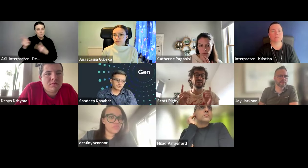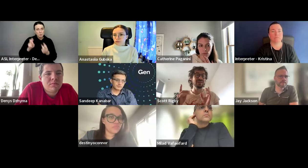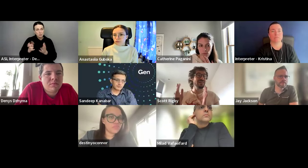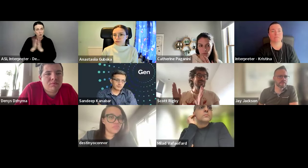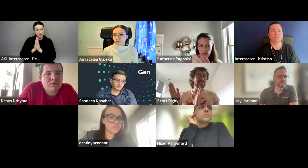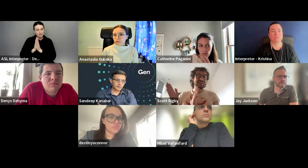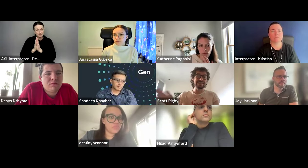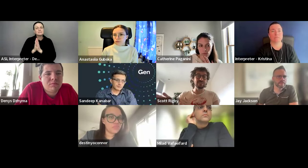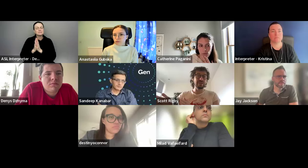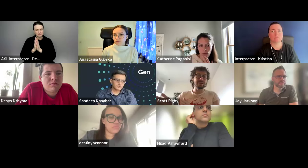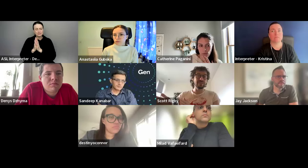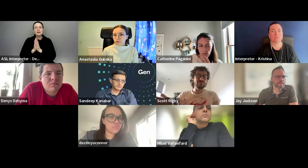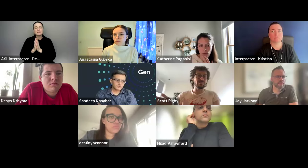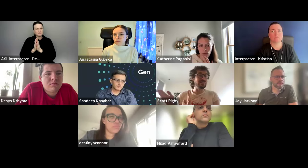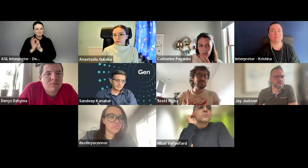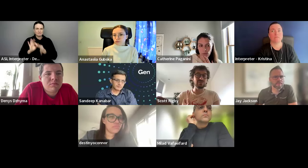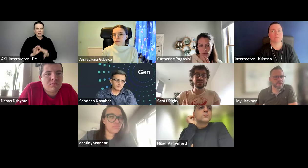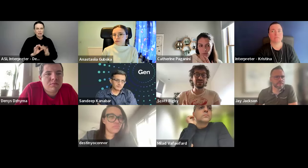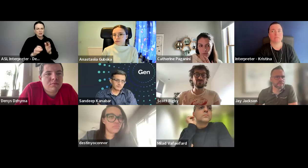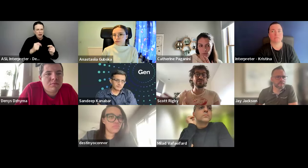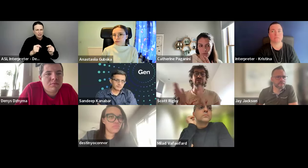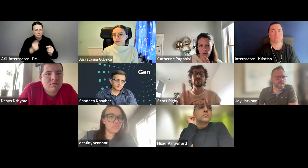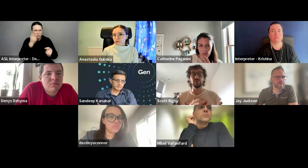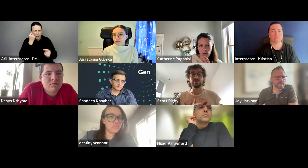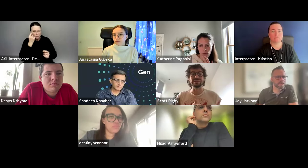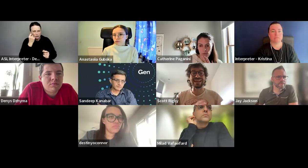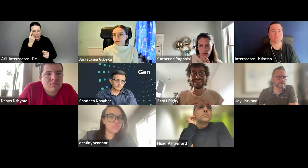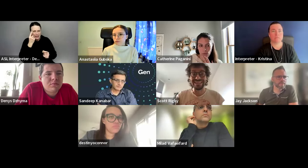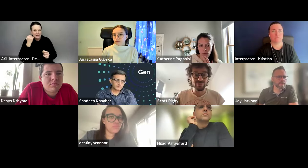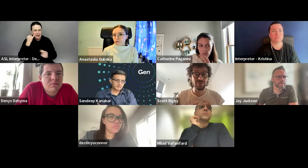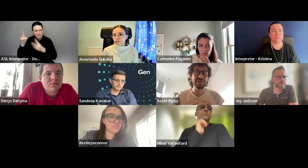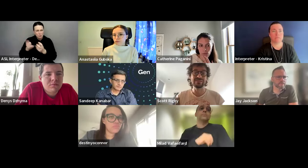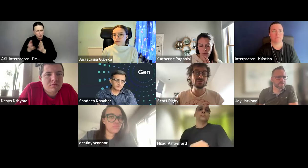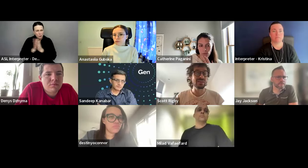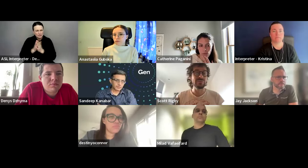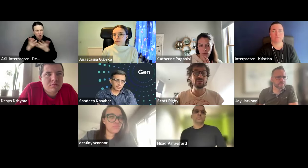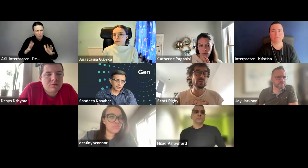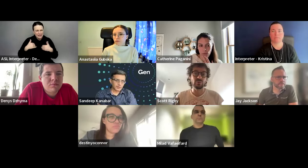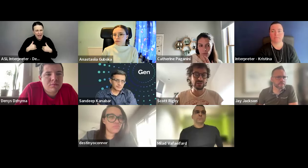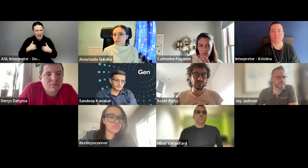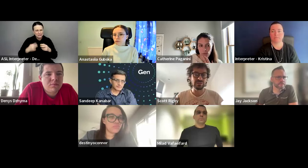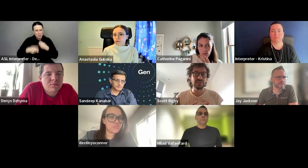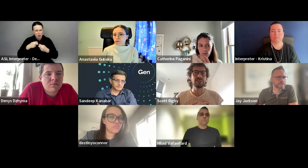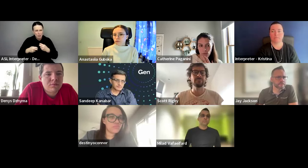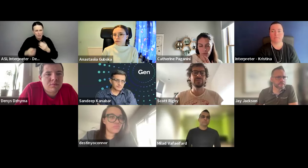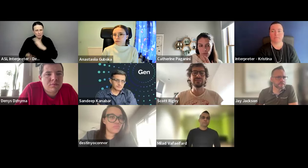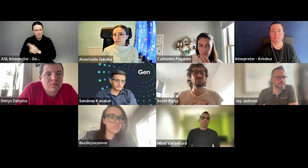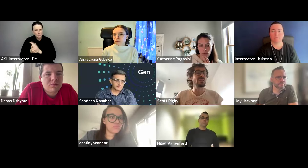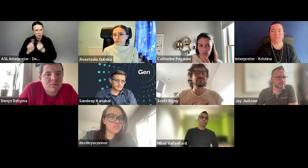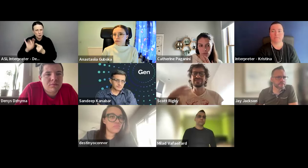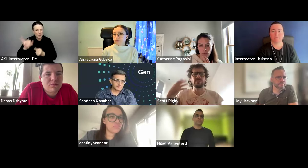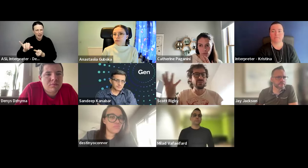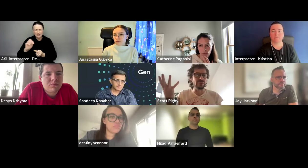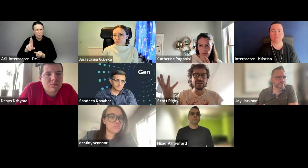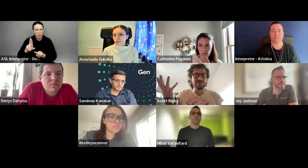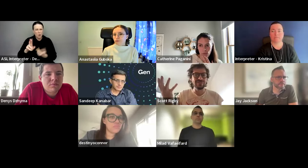do with identify trying to understand whether or not a pull request has an issue already associated with it, one or more issues. Is it just